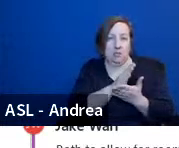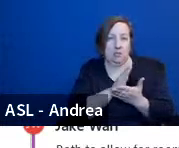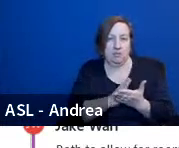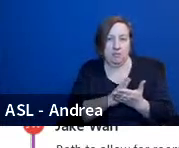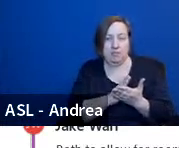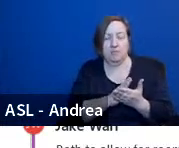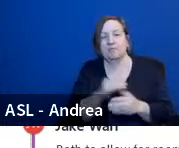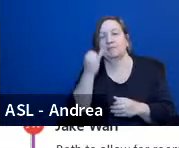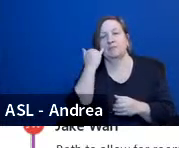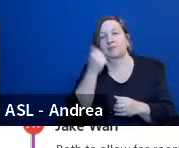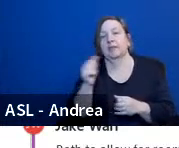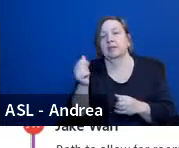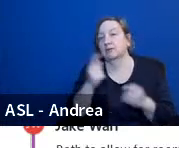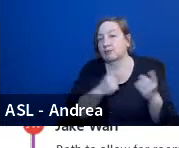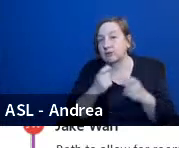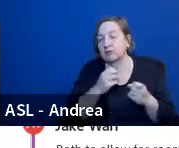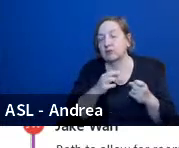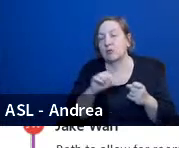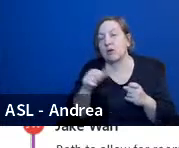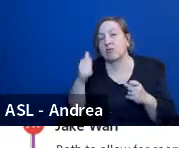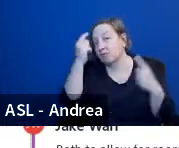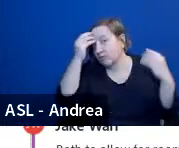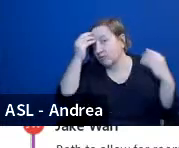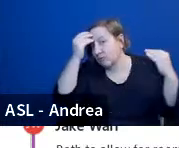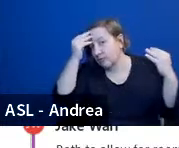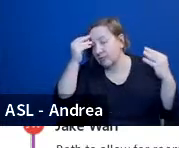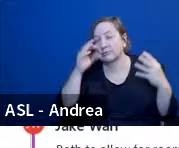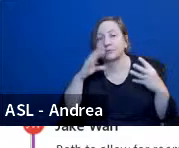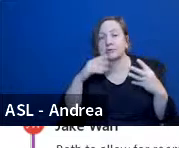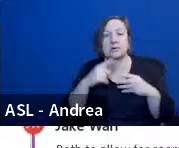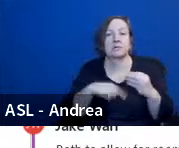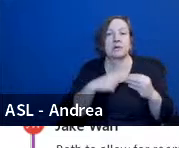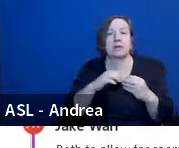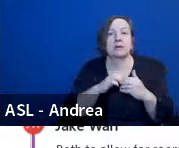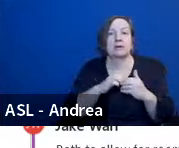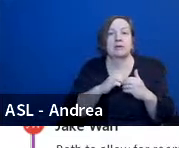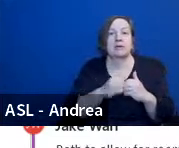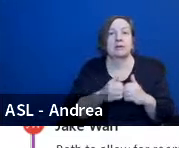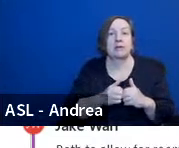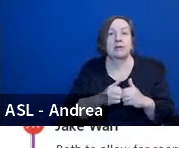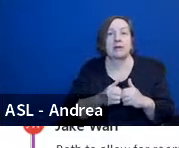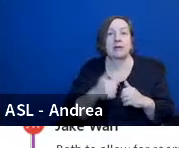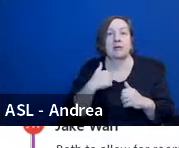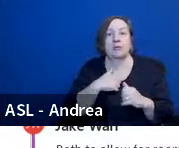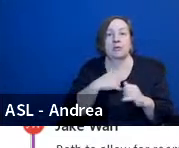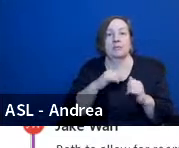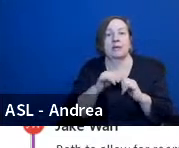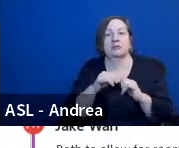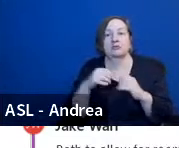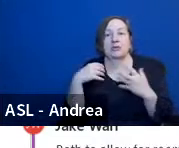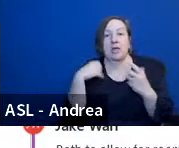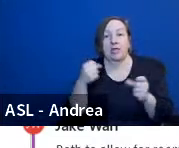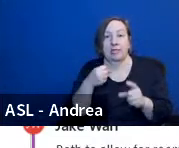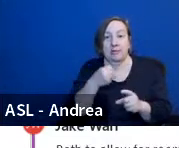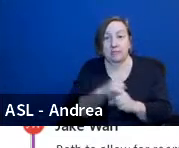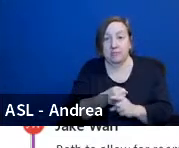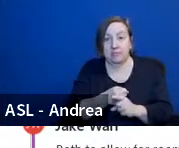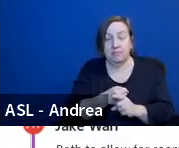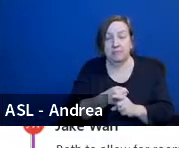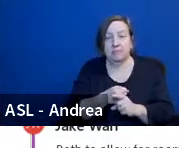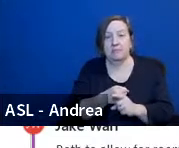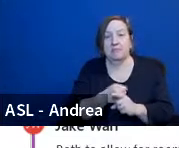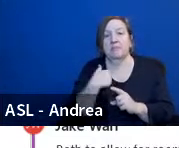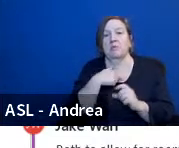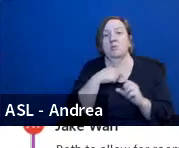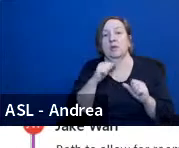any questions or additional thoughts around how we measure health impacts in a way that we